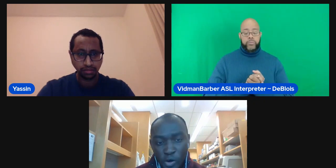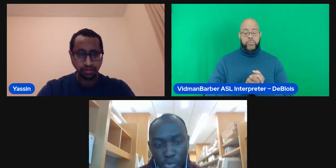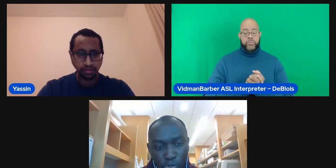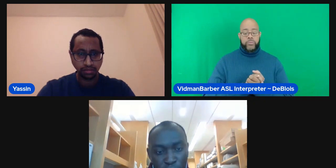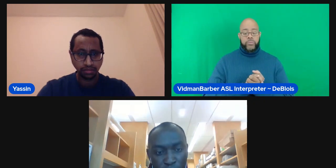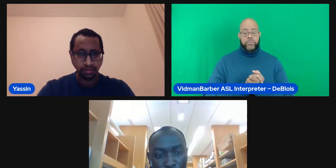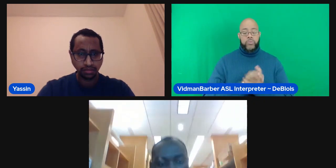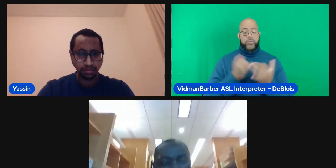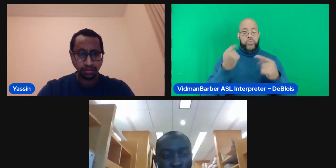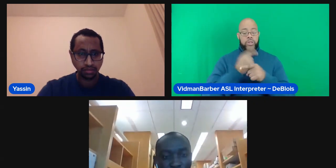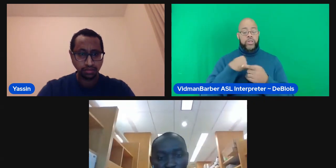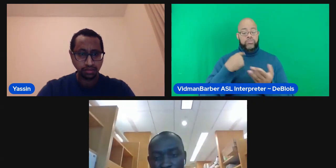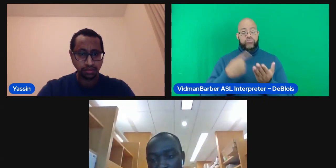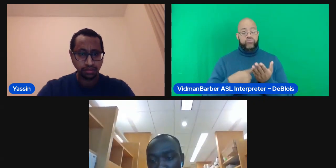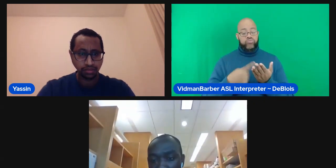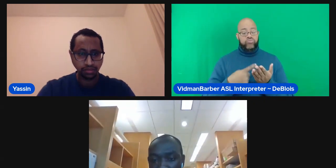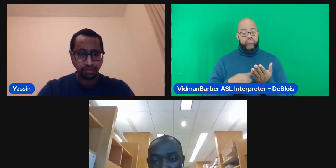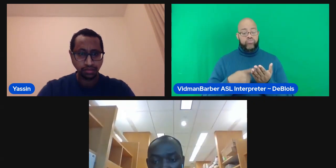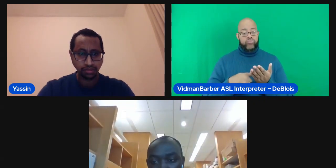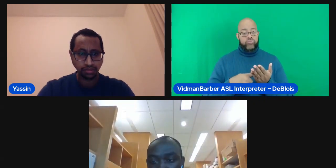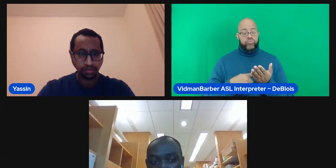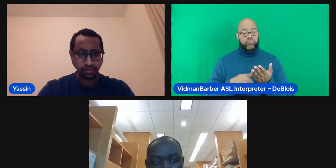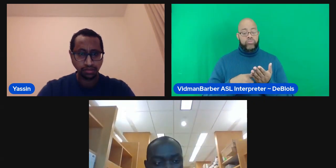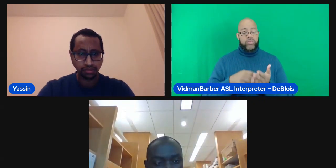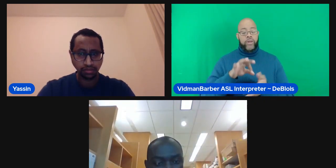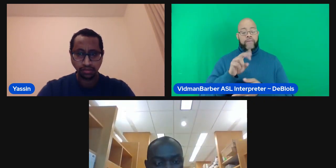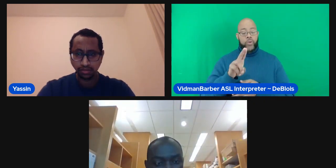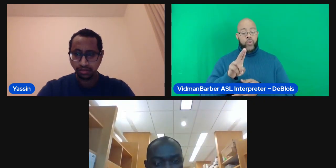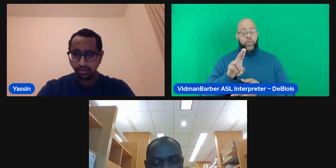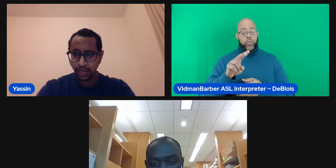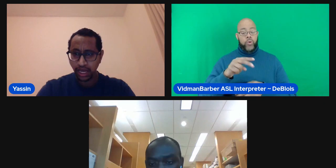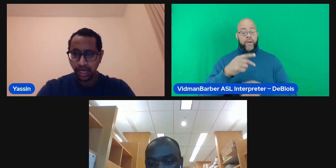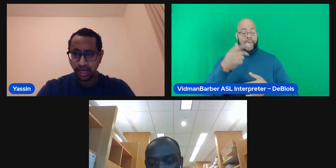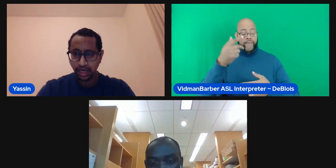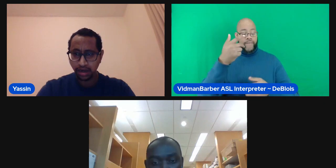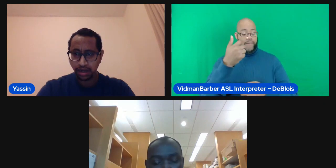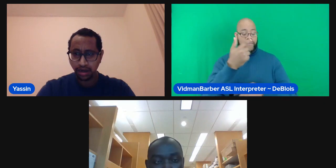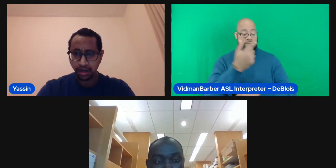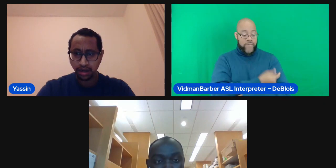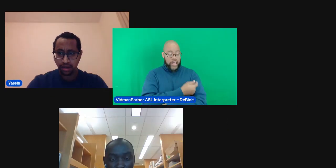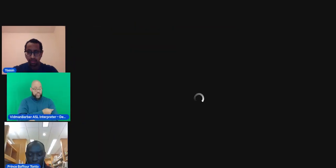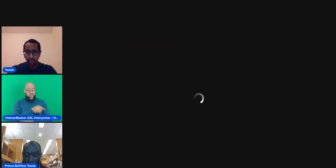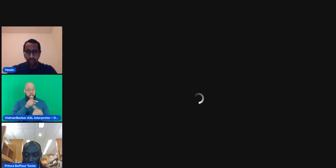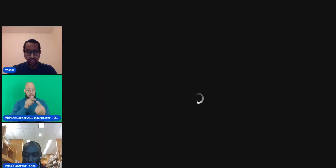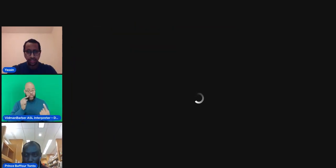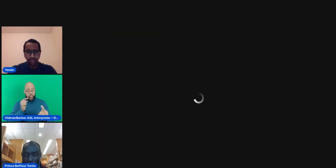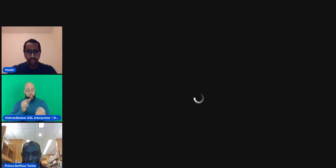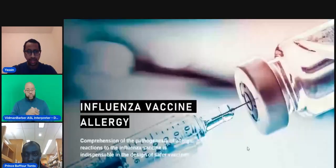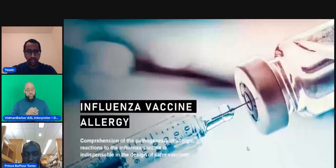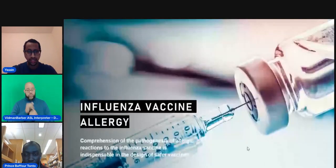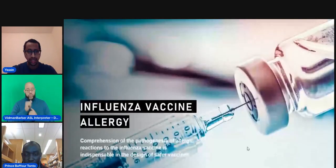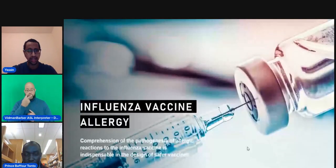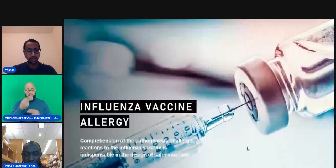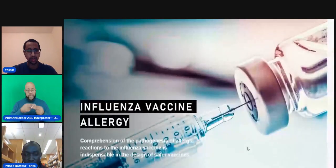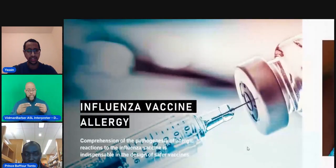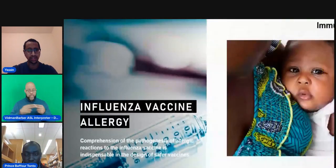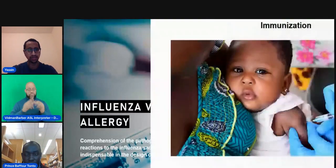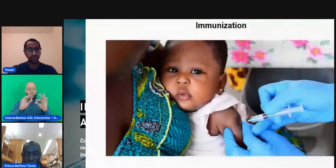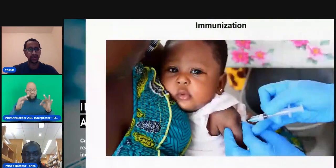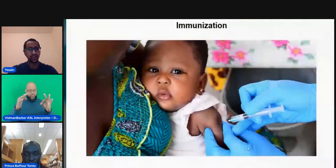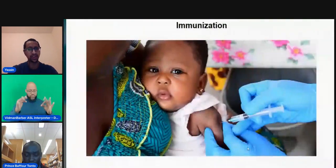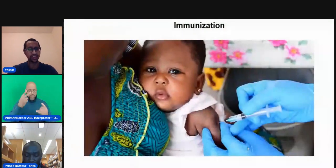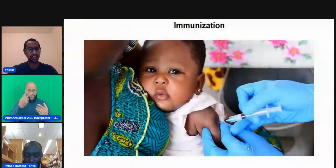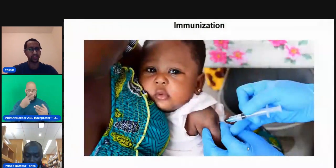so today I'll be talking about influenza vaccine allergy, specifically. We don't see the slides yet. Now we